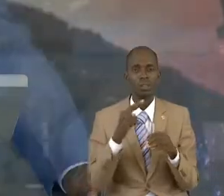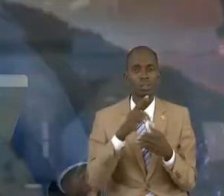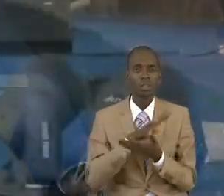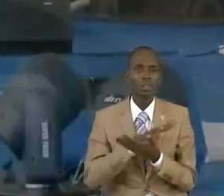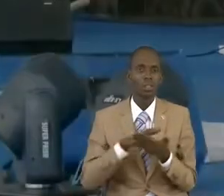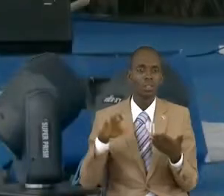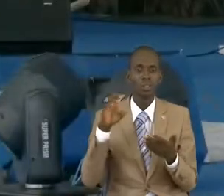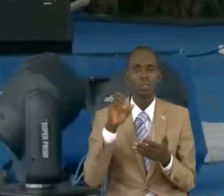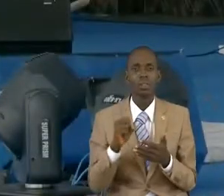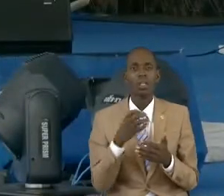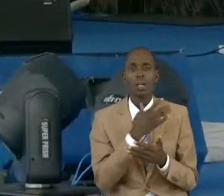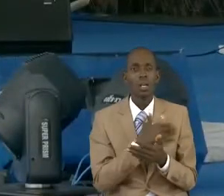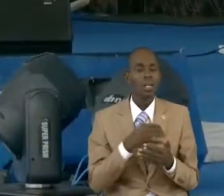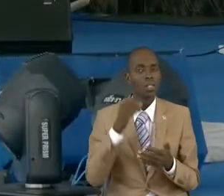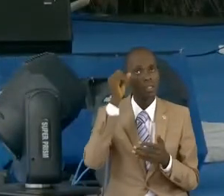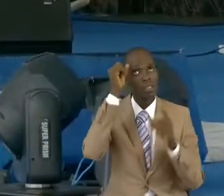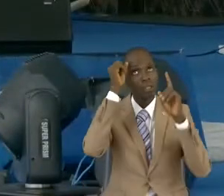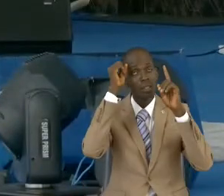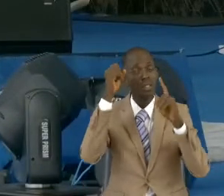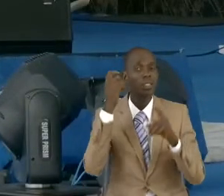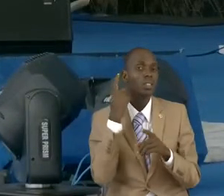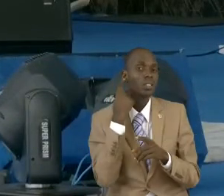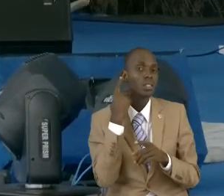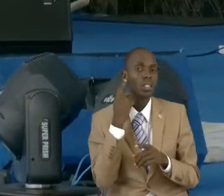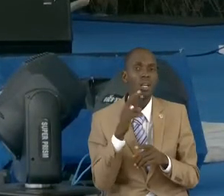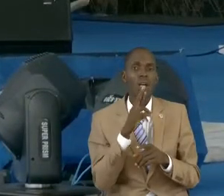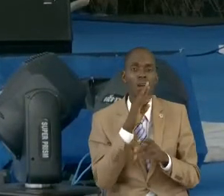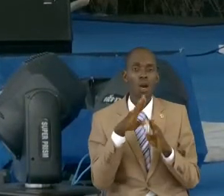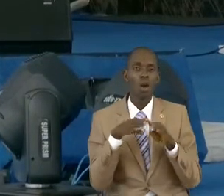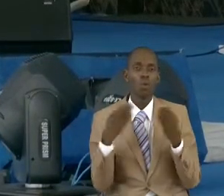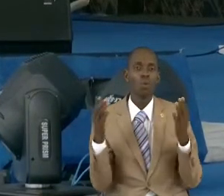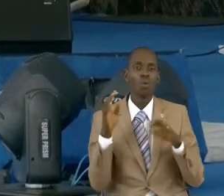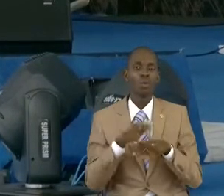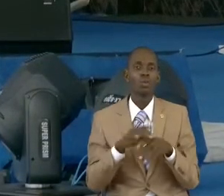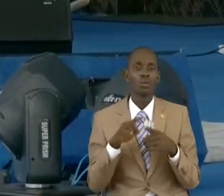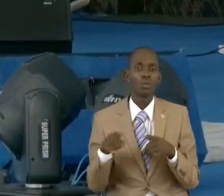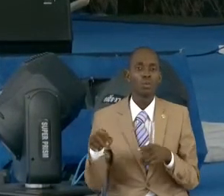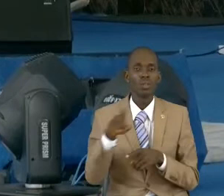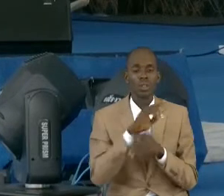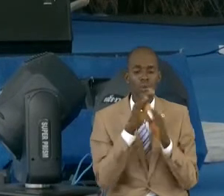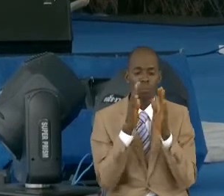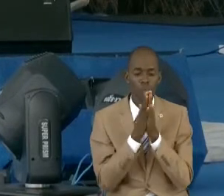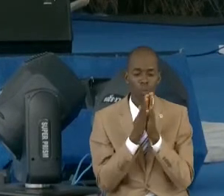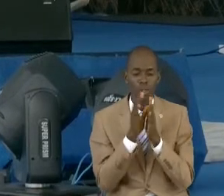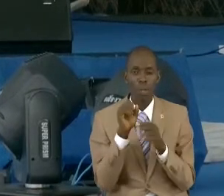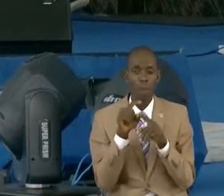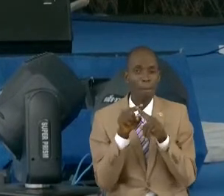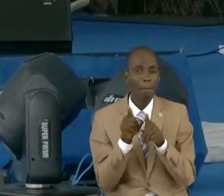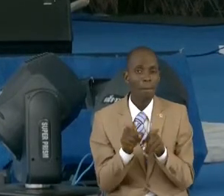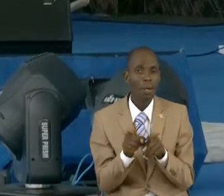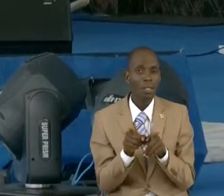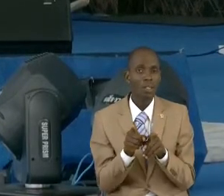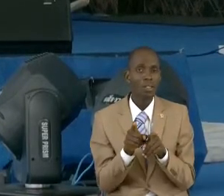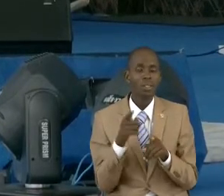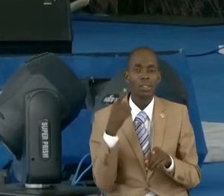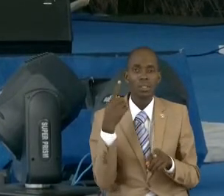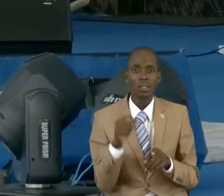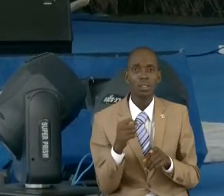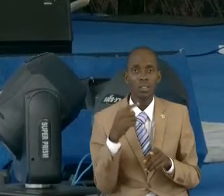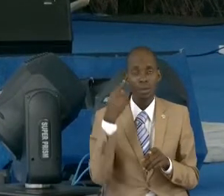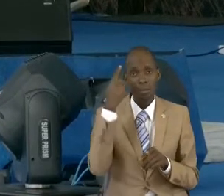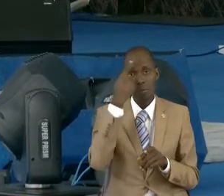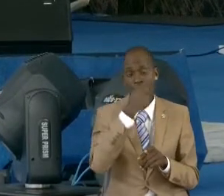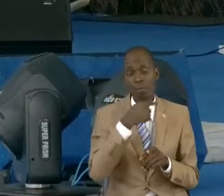ears are open to their prayers, but the face of the Lord